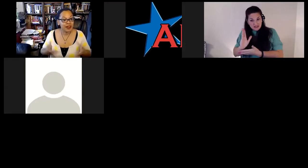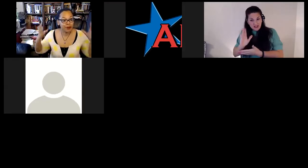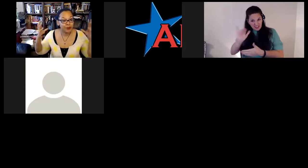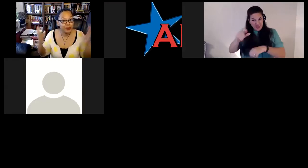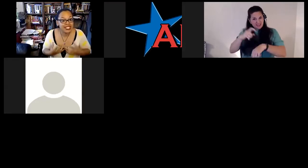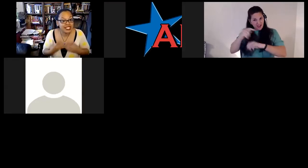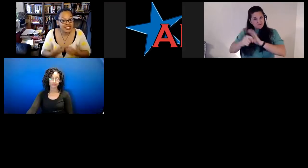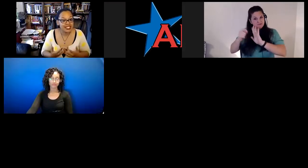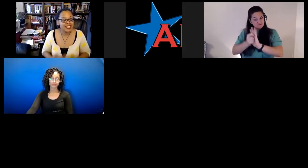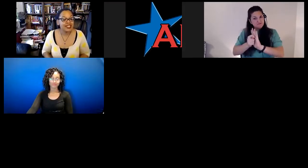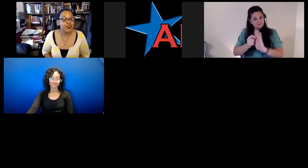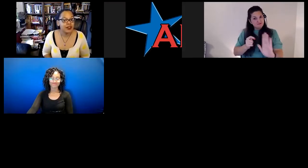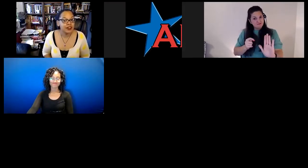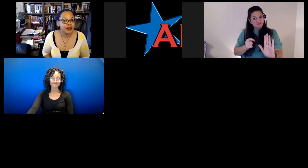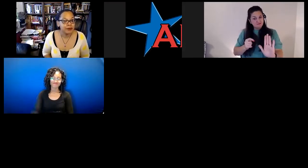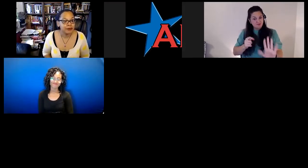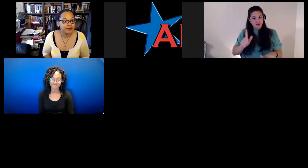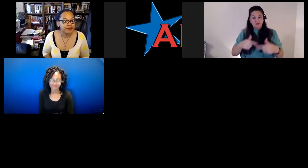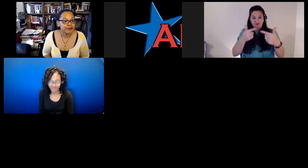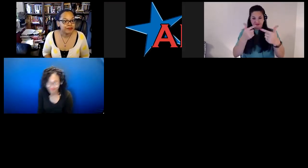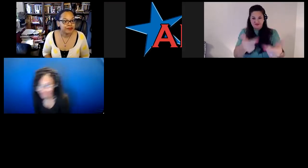about how we are